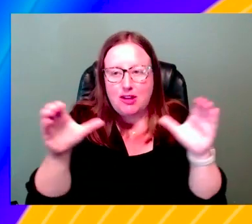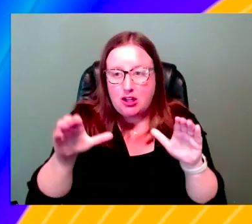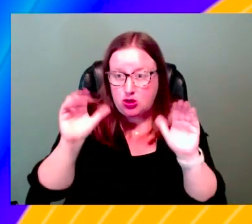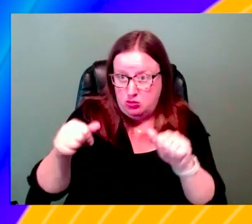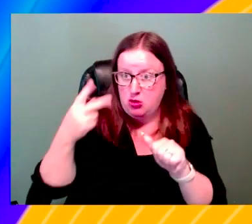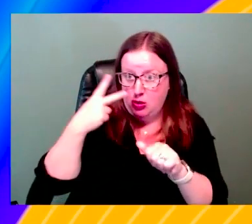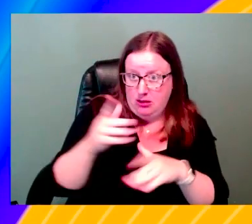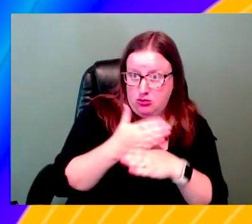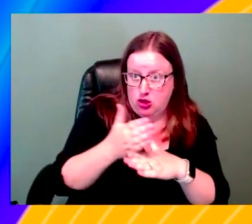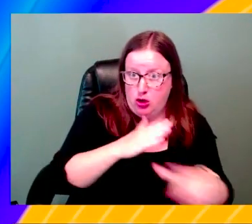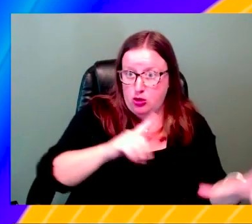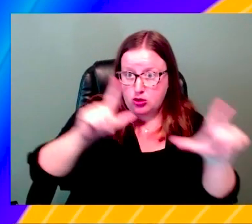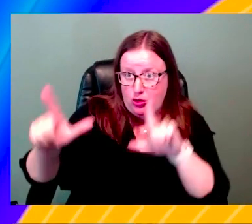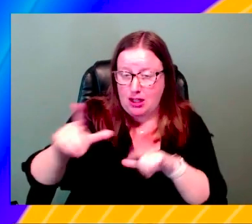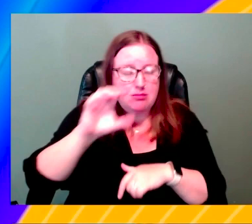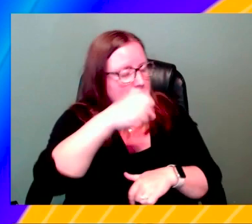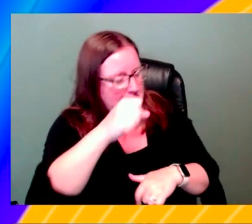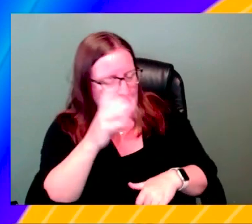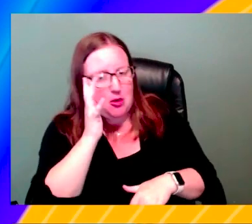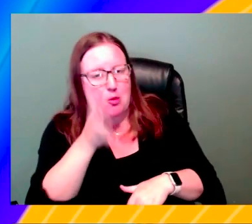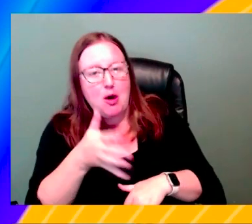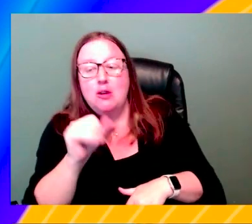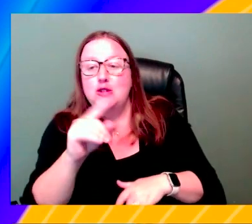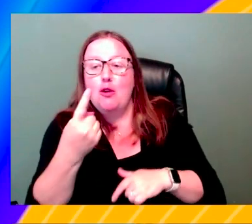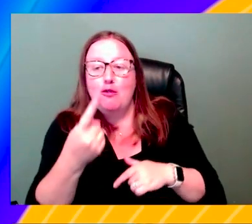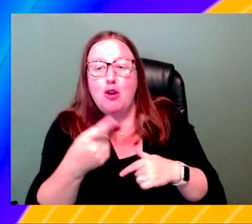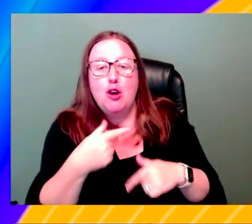up. So, well, first of all, we want to send everybody to